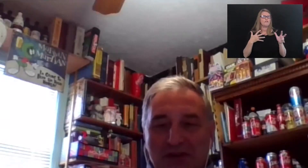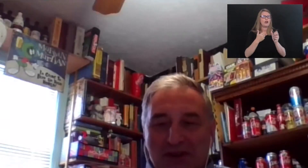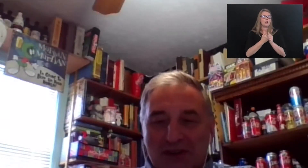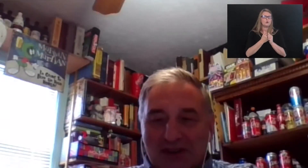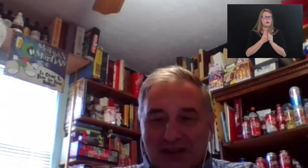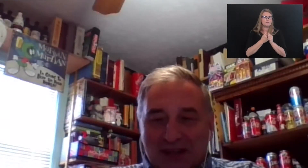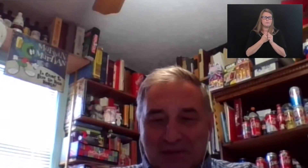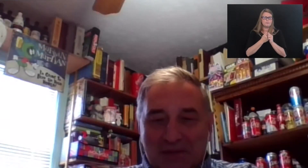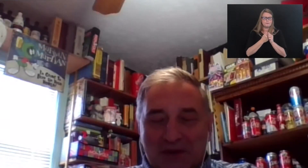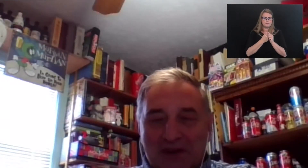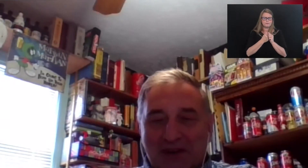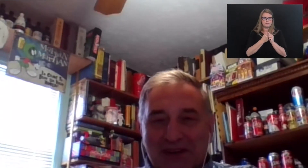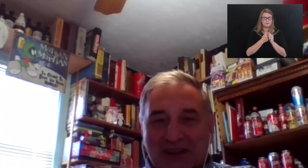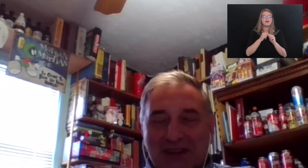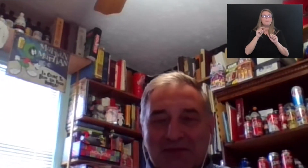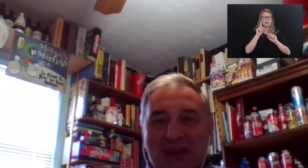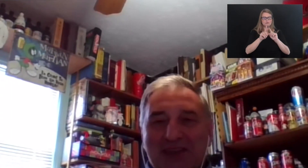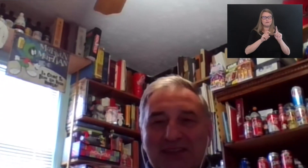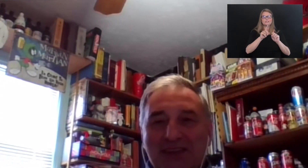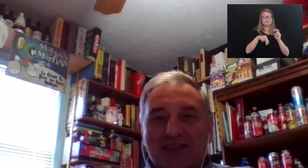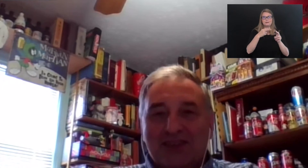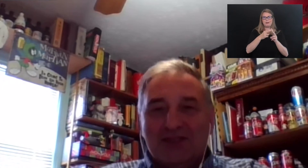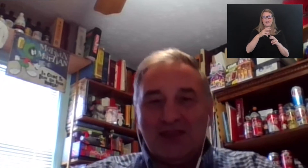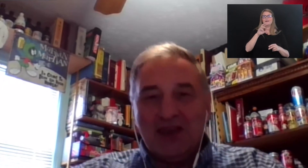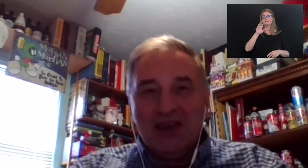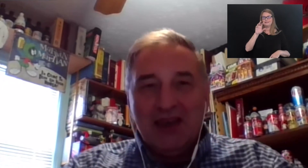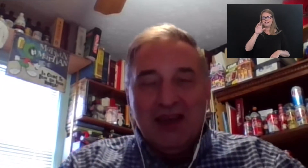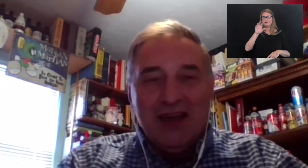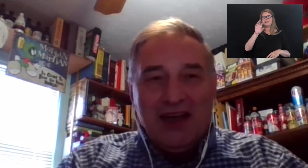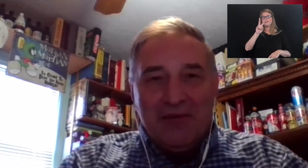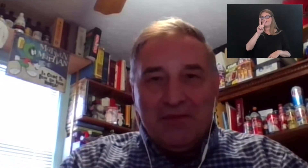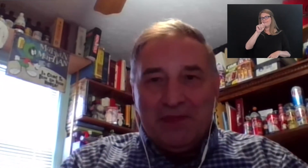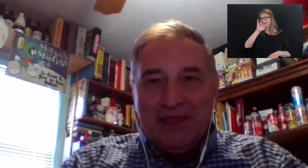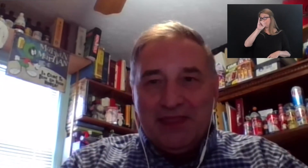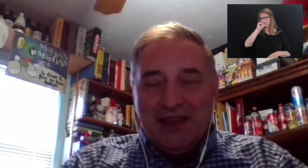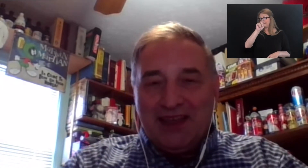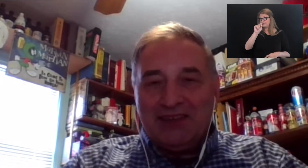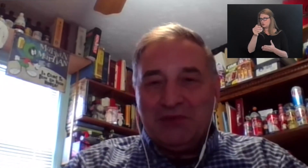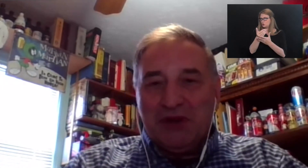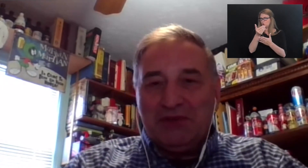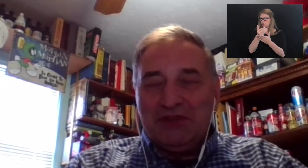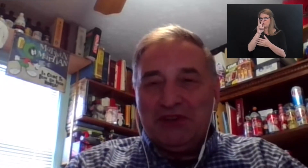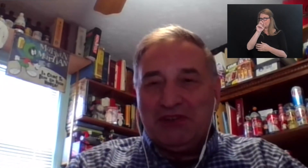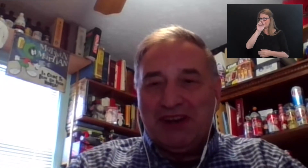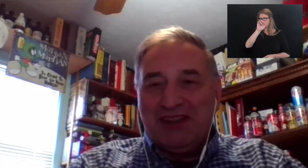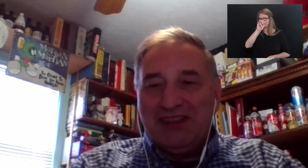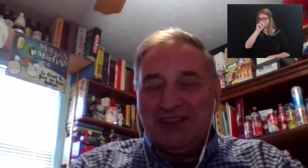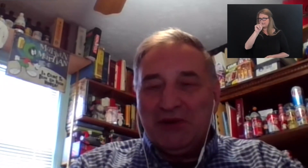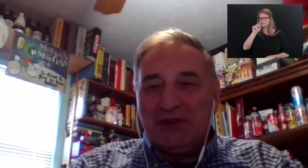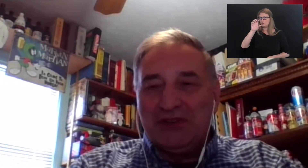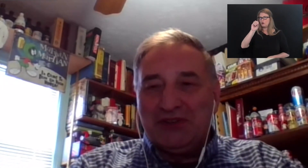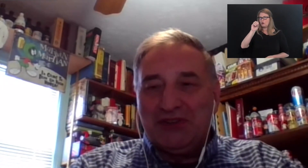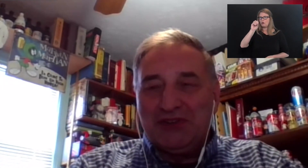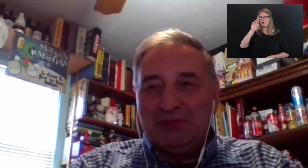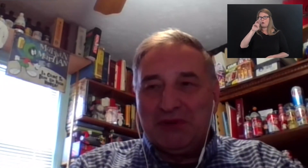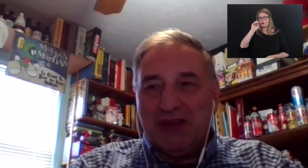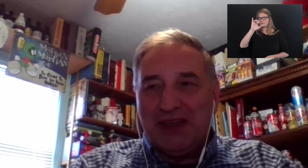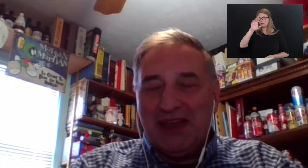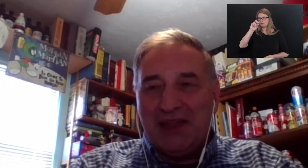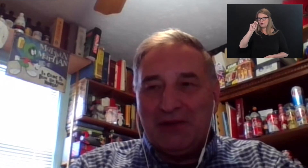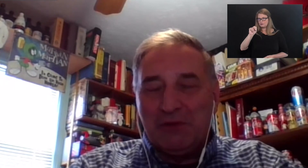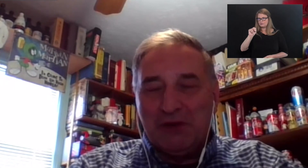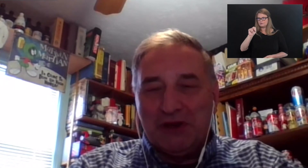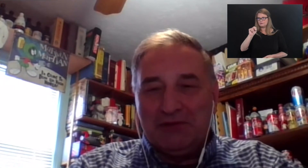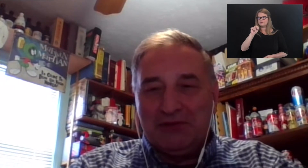the Omicron variant and the vaccines, because I guess what I've seen and read isn't always consistent, but